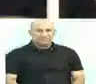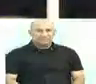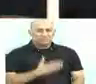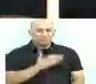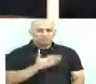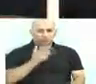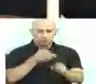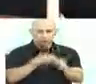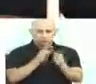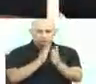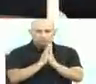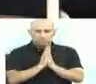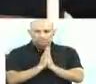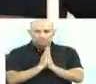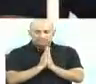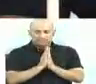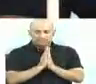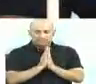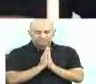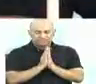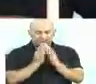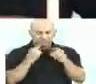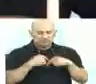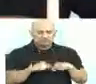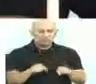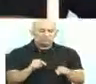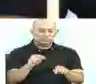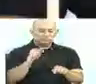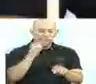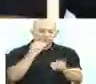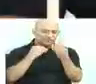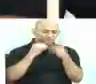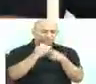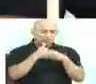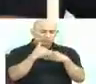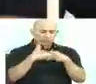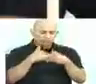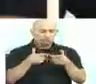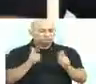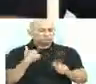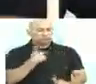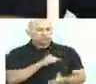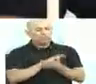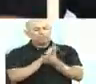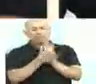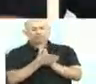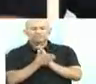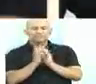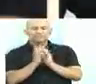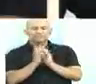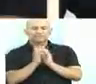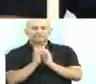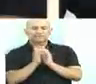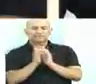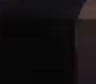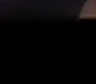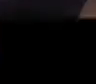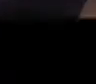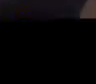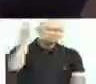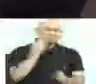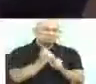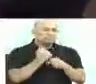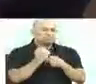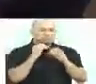Please join us in prayer. As we are fed by the bread, may we become as generous as you, making